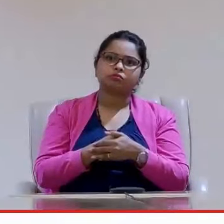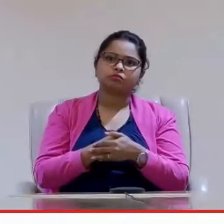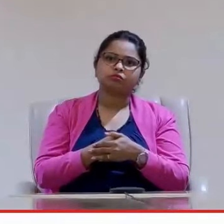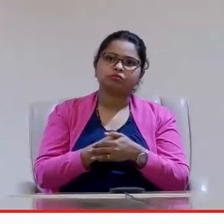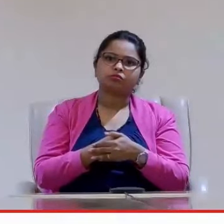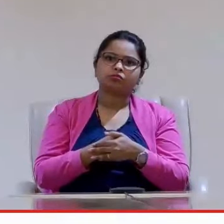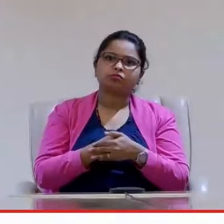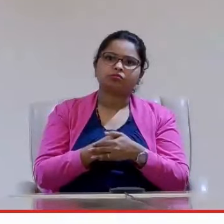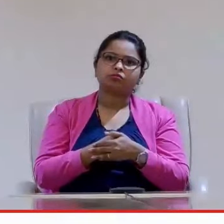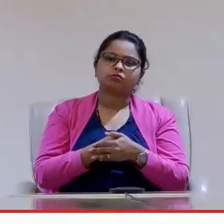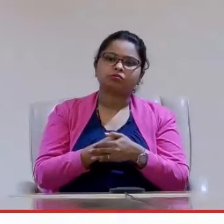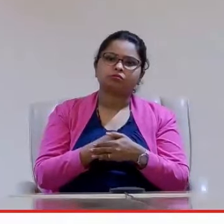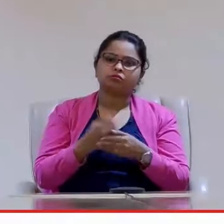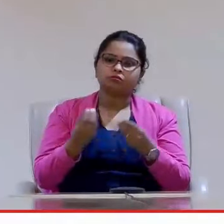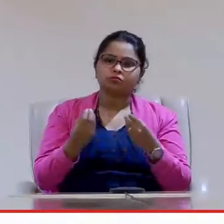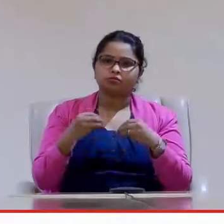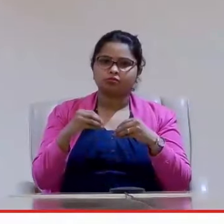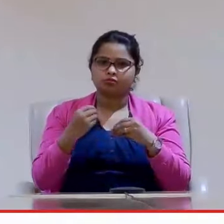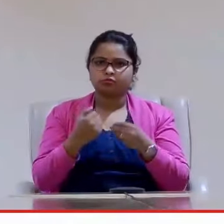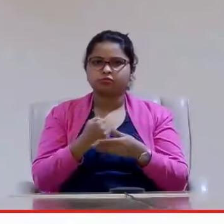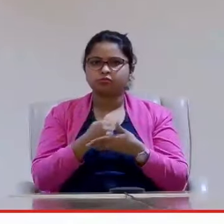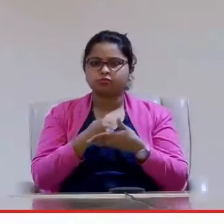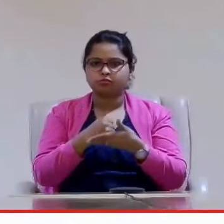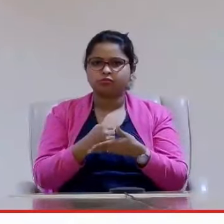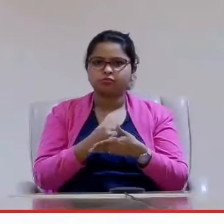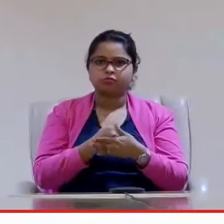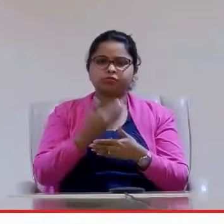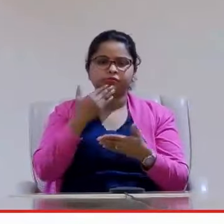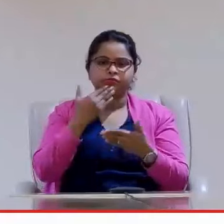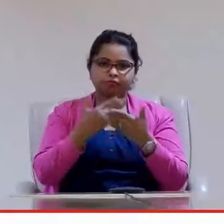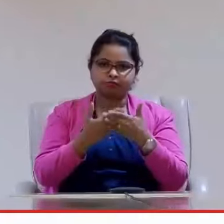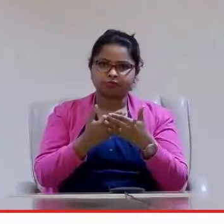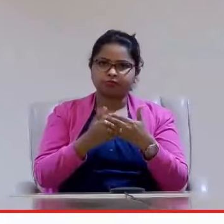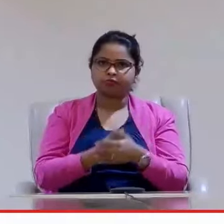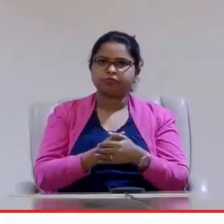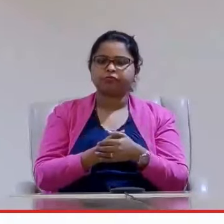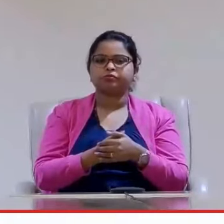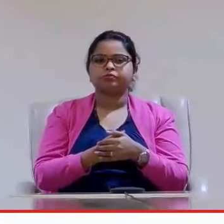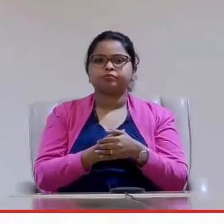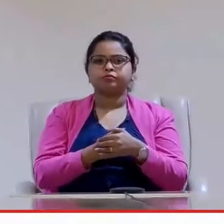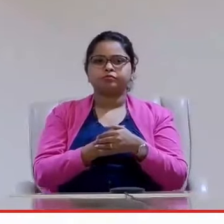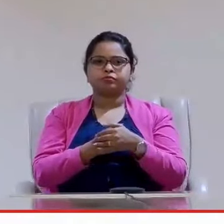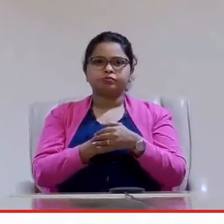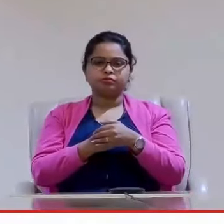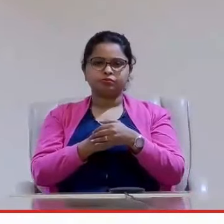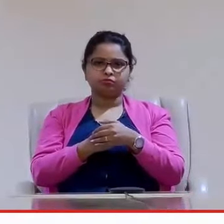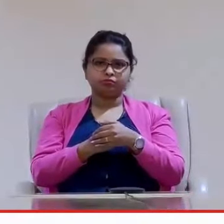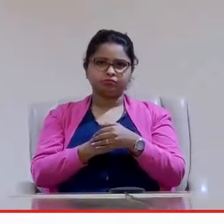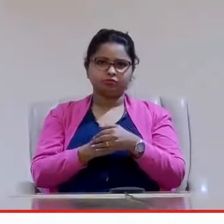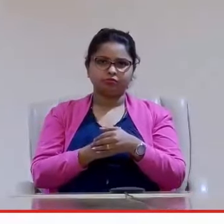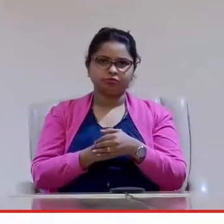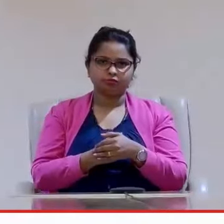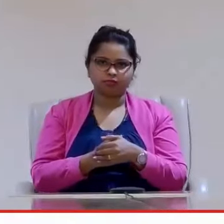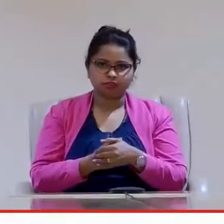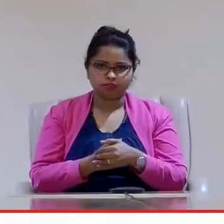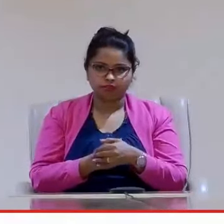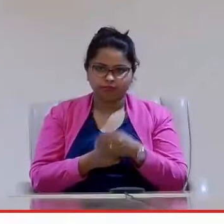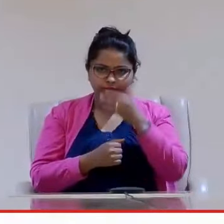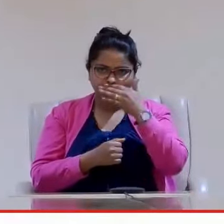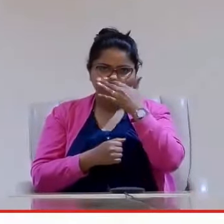Right. So this has really helped me in my my life. Thank you. This is what I wanted to share. Thank you, Rahulji. I think the